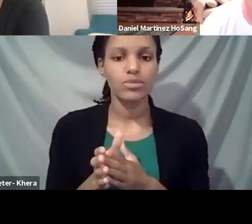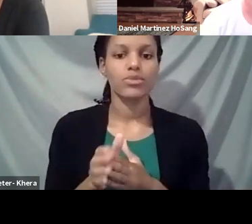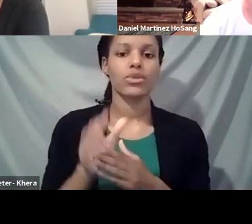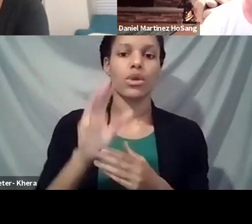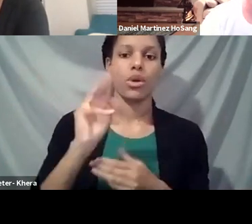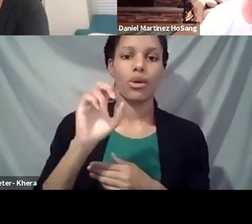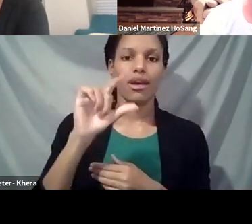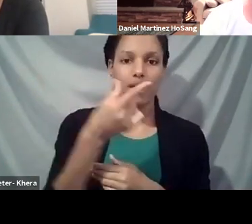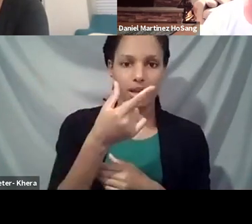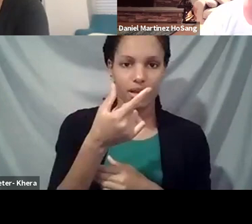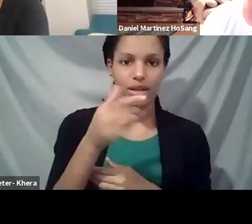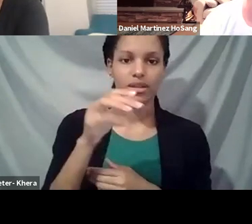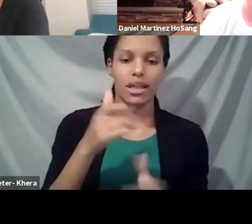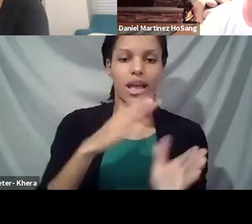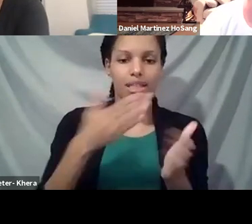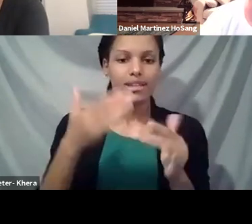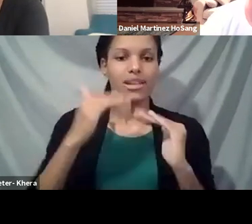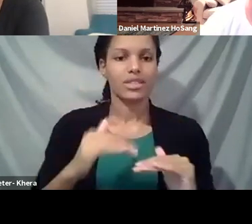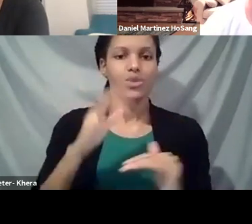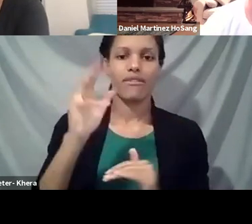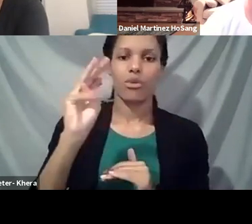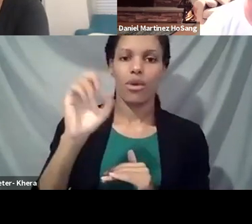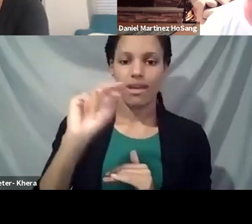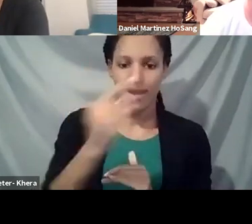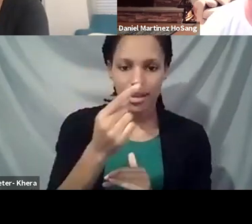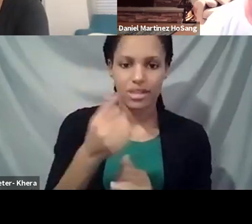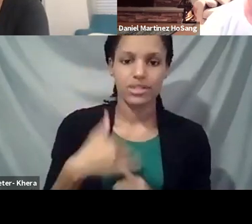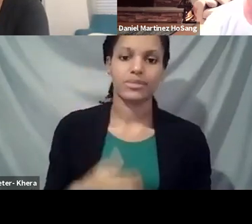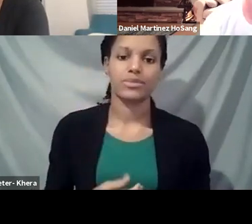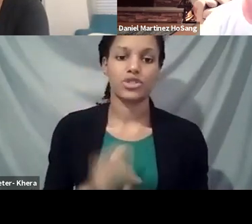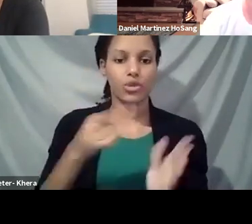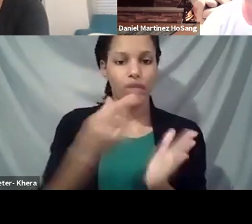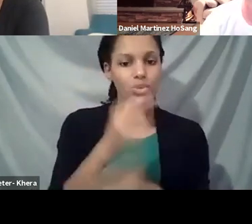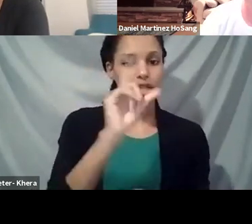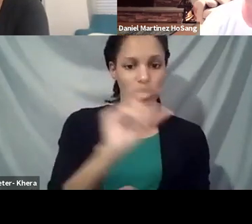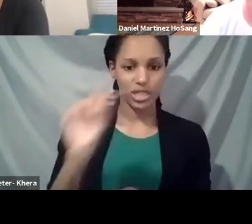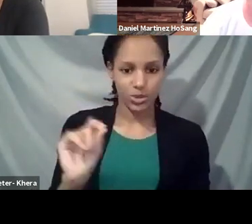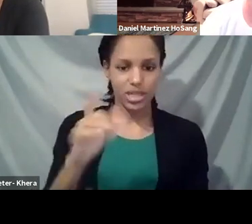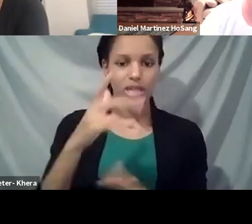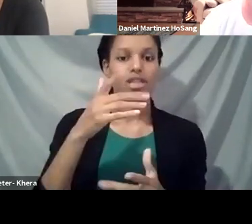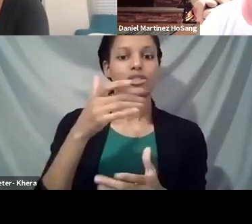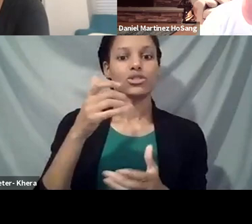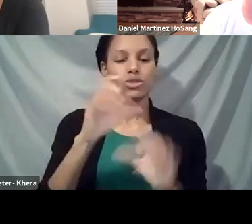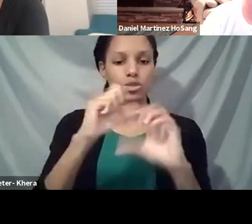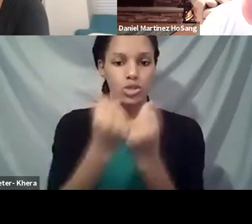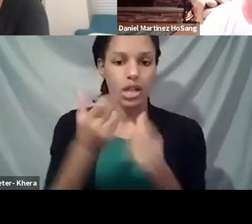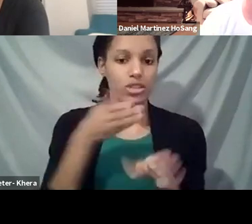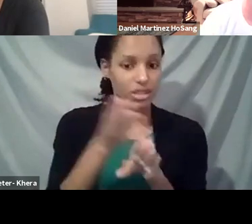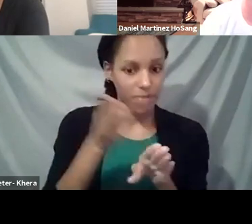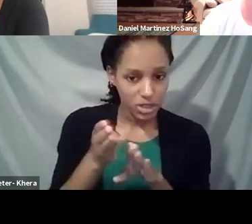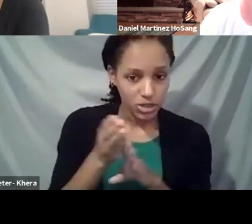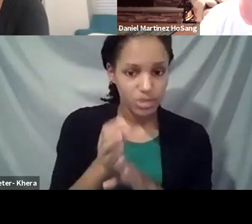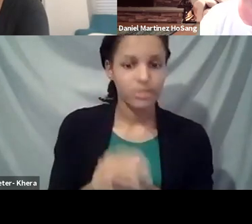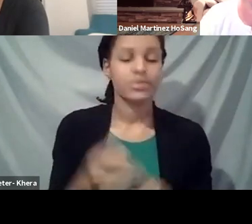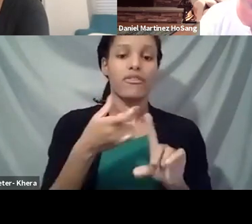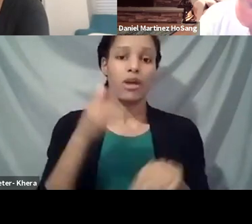major and an education studies scholar. Odette's from the California Bay Area. She's done extensive policy research in the area of public